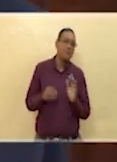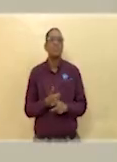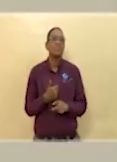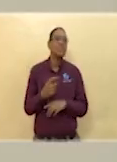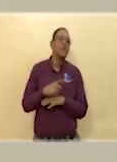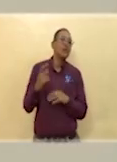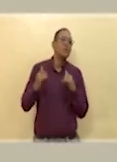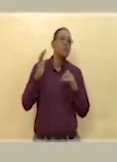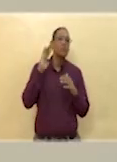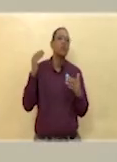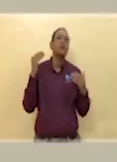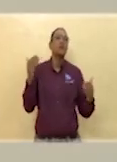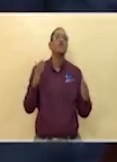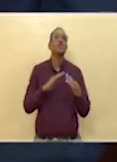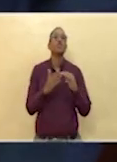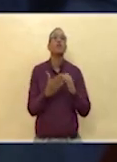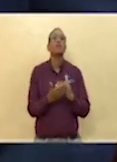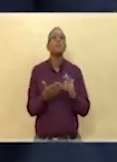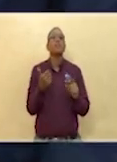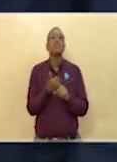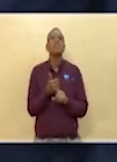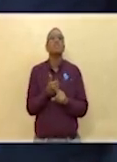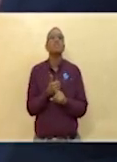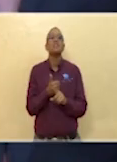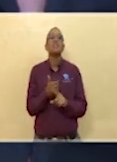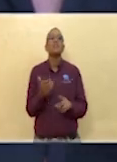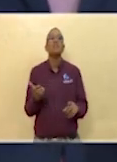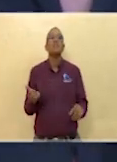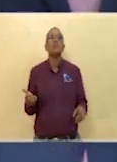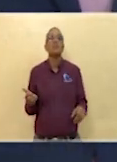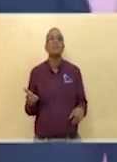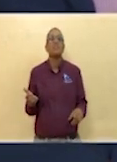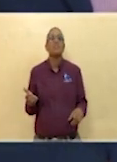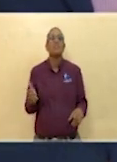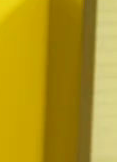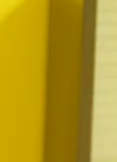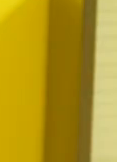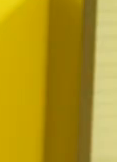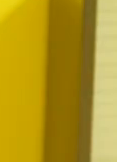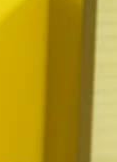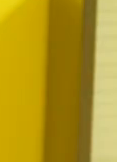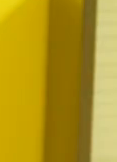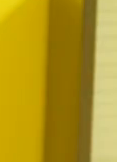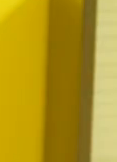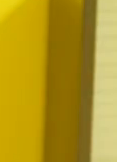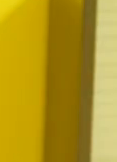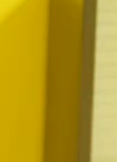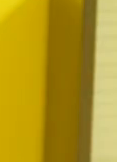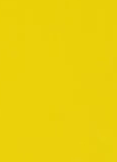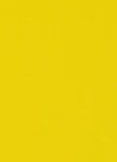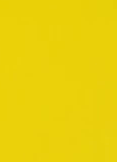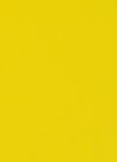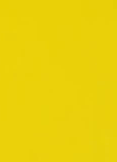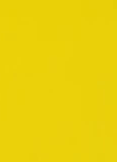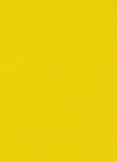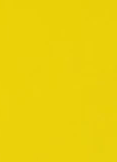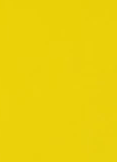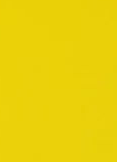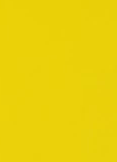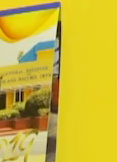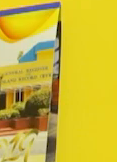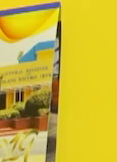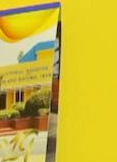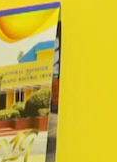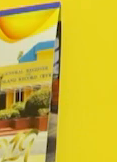of a $4 million contract to digitize over 2 million RGD records. 40 graduates of the HEART NSTA HOPE